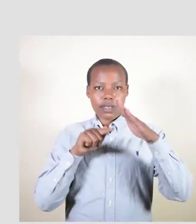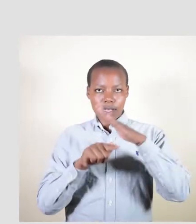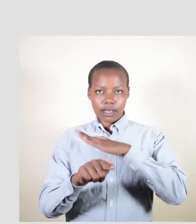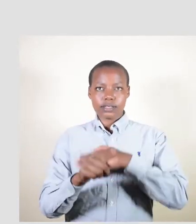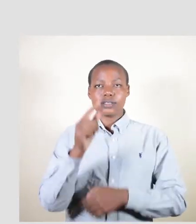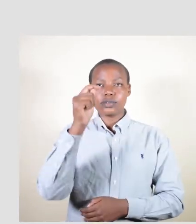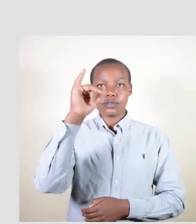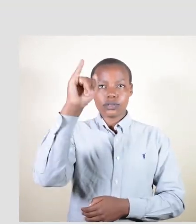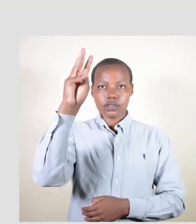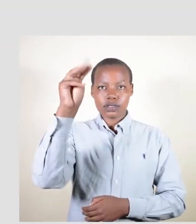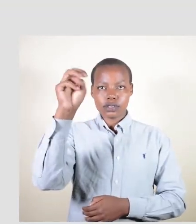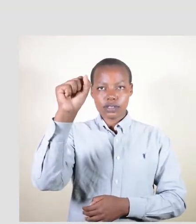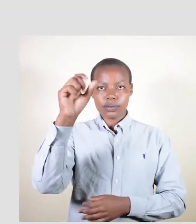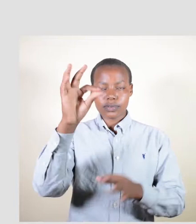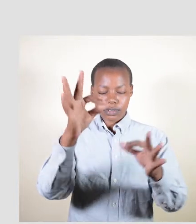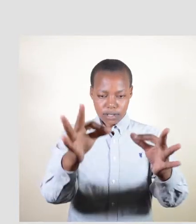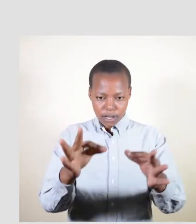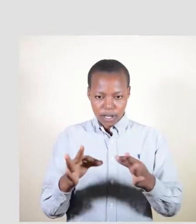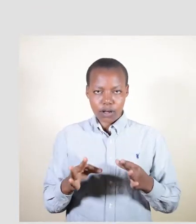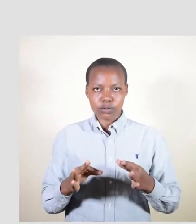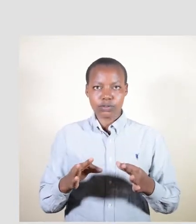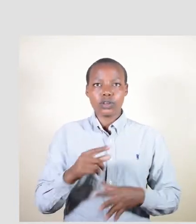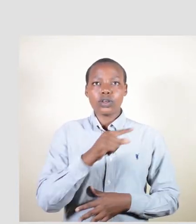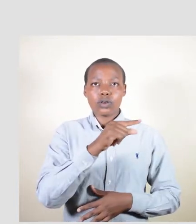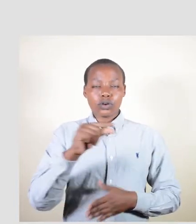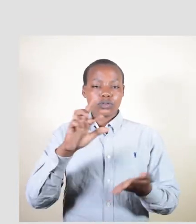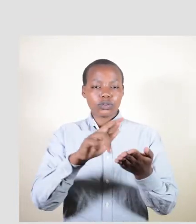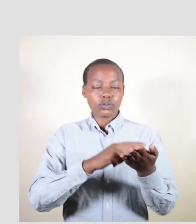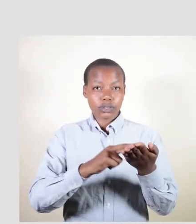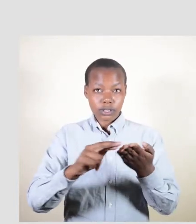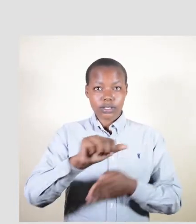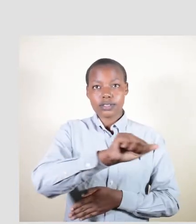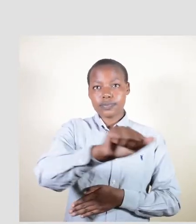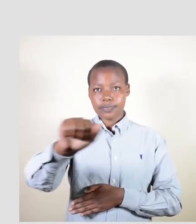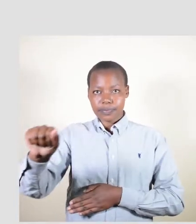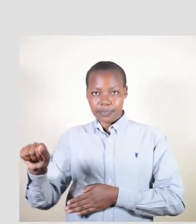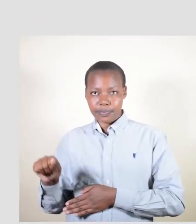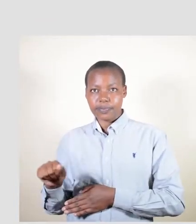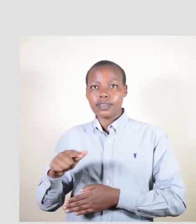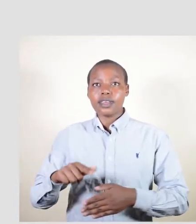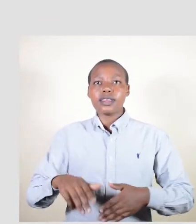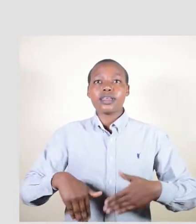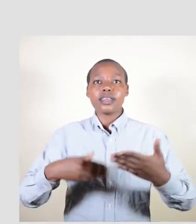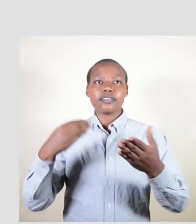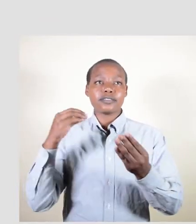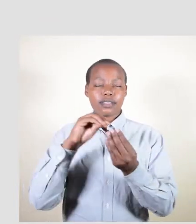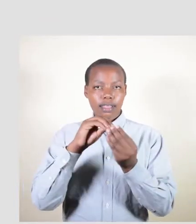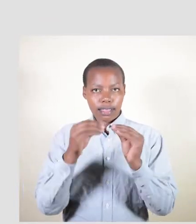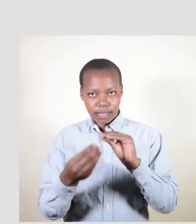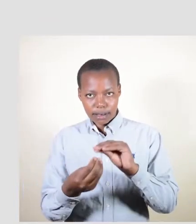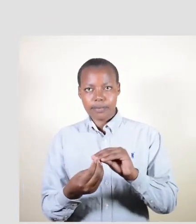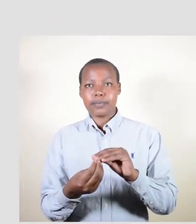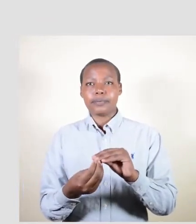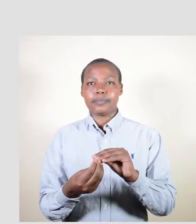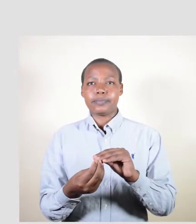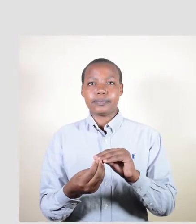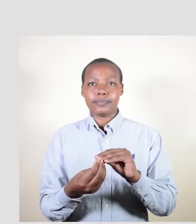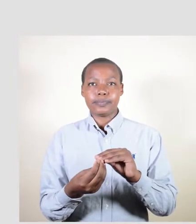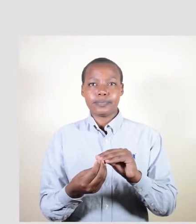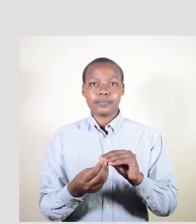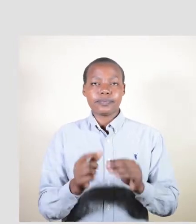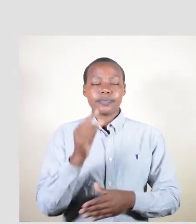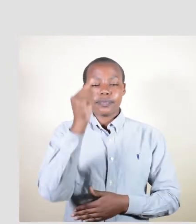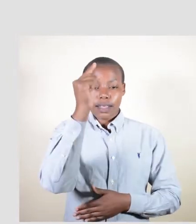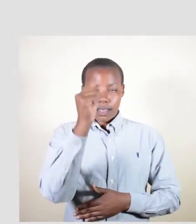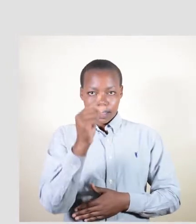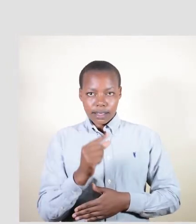www.ntsa.go.ke and logs into their TIMS account, goes to register motor vehicle, enters the chassis number and the